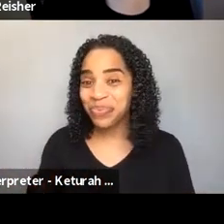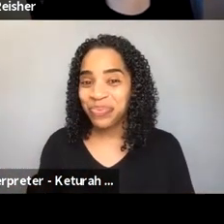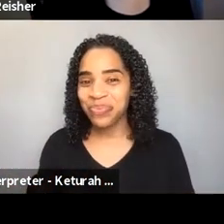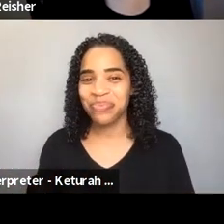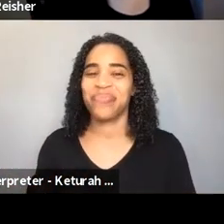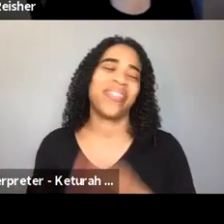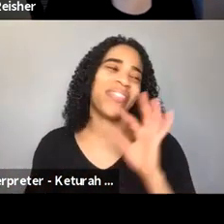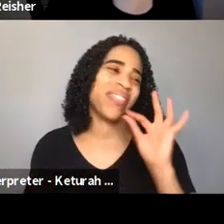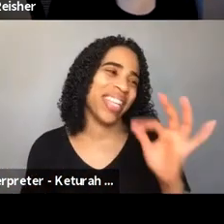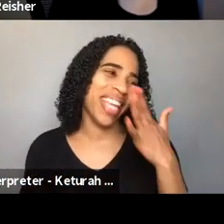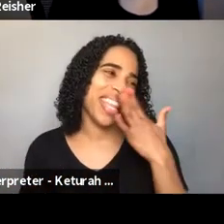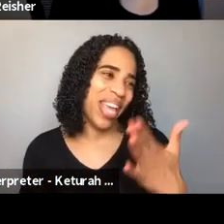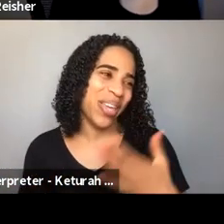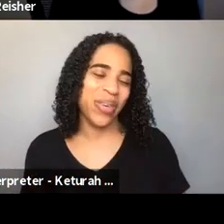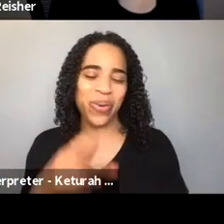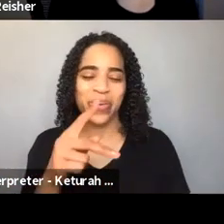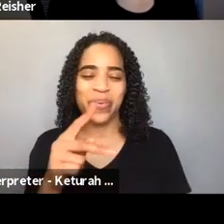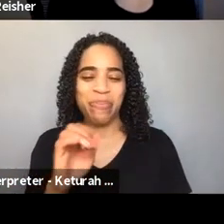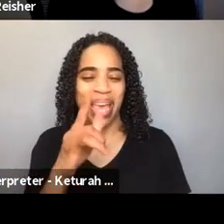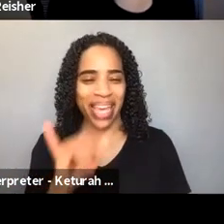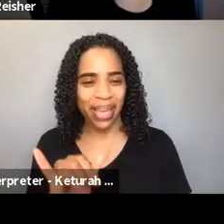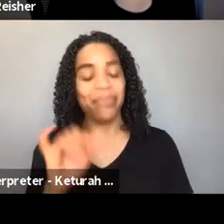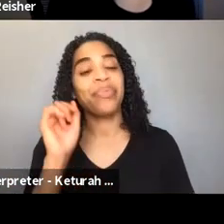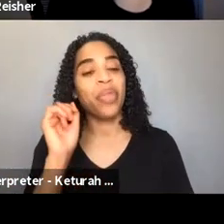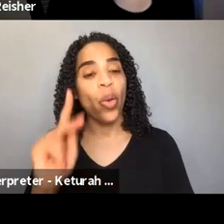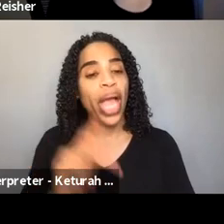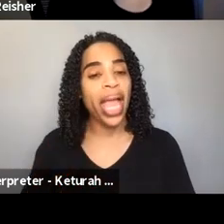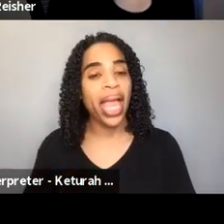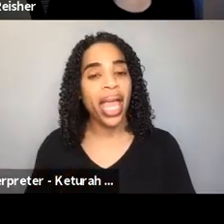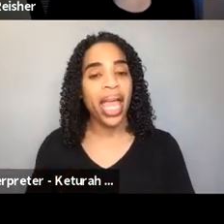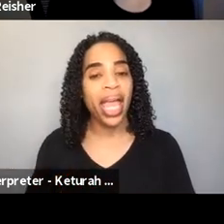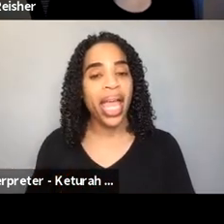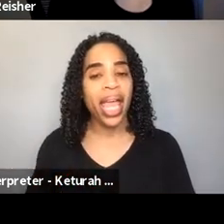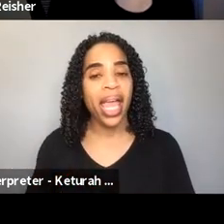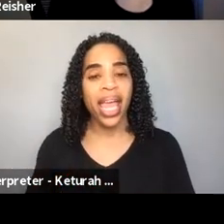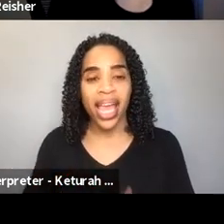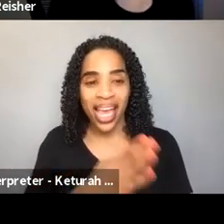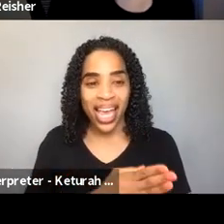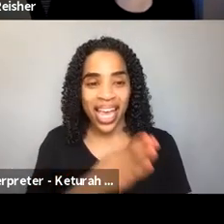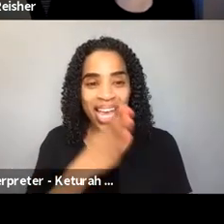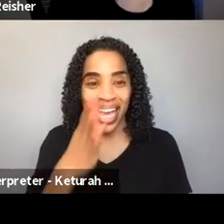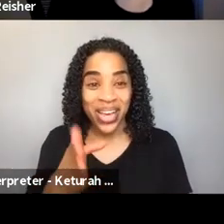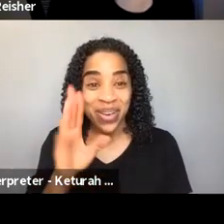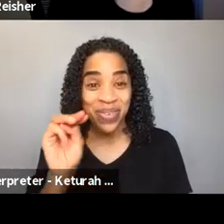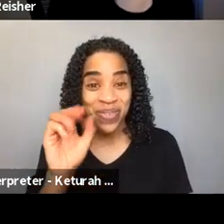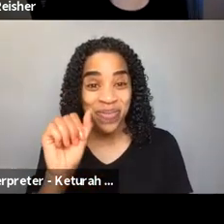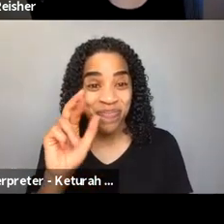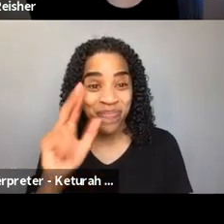Thank you so much, Peggy. All right, we come to Mar.